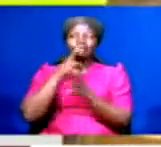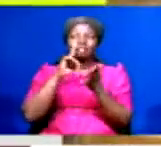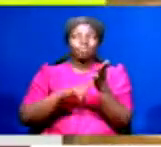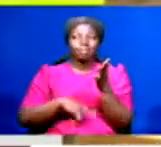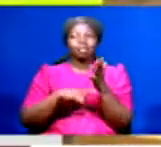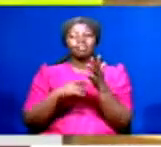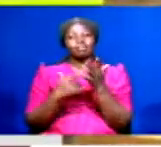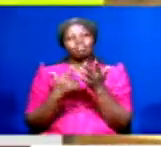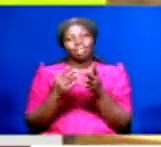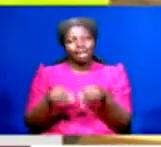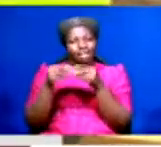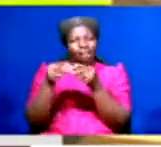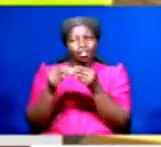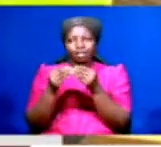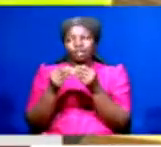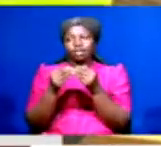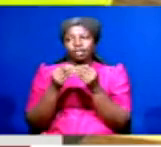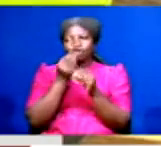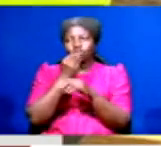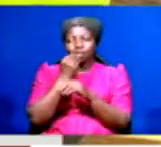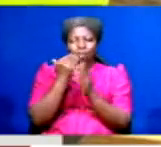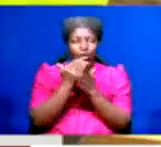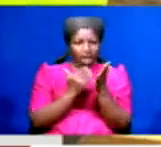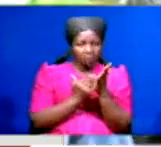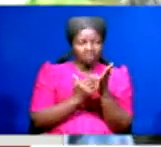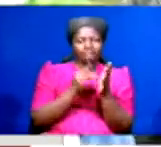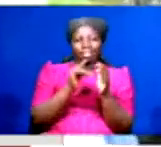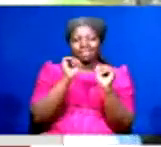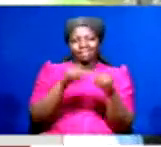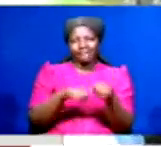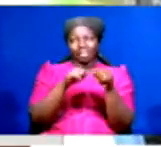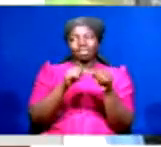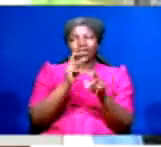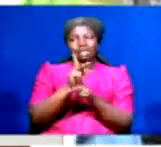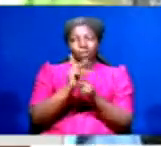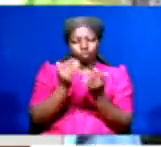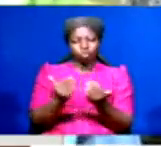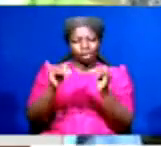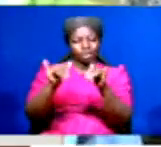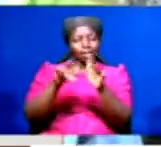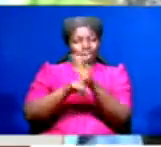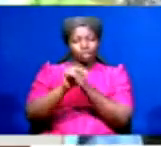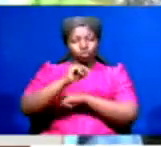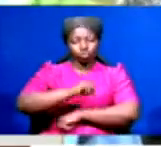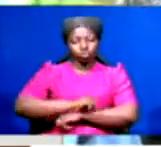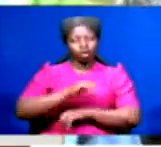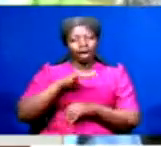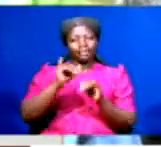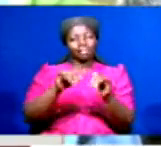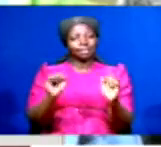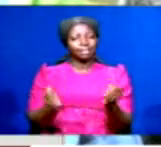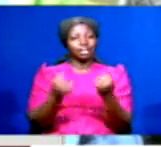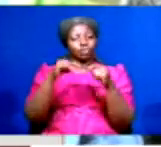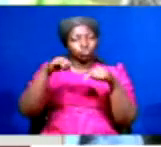the worst drought-hit areas would keep children in school and keep them safe. Today we have brought